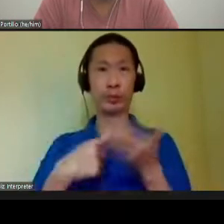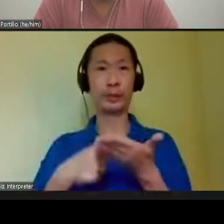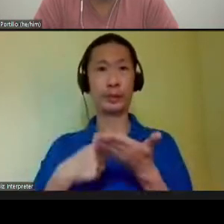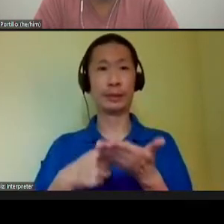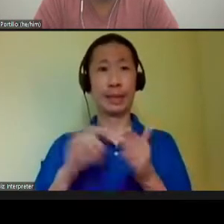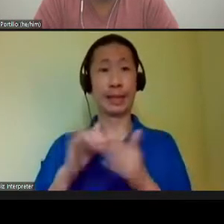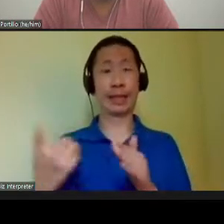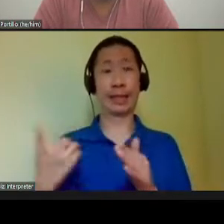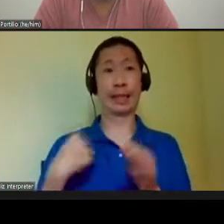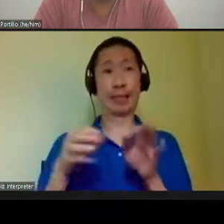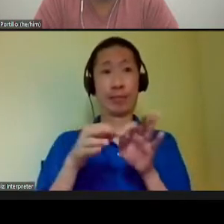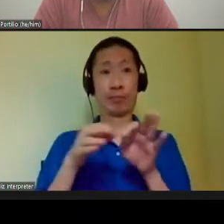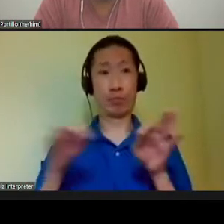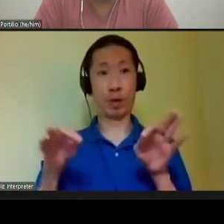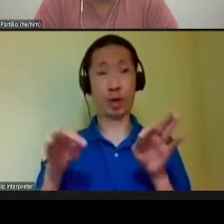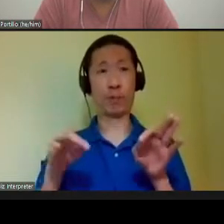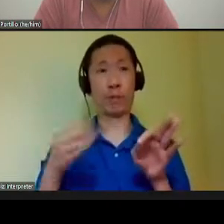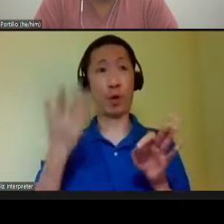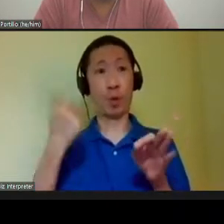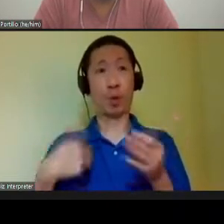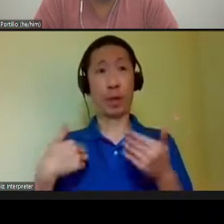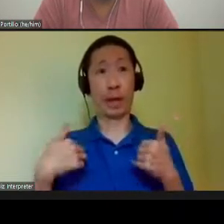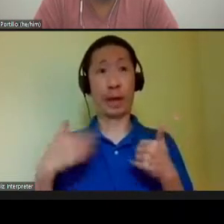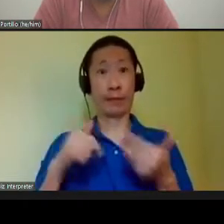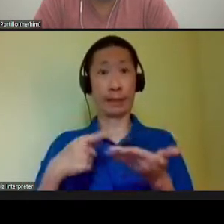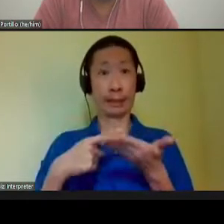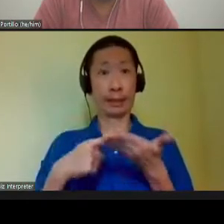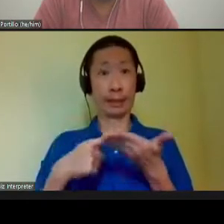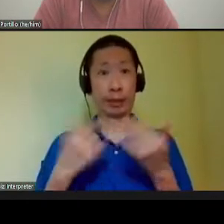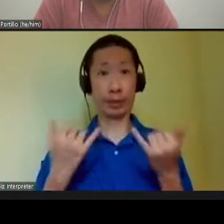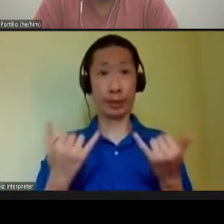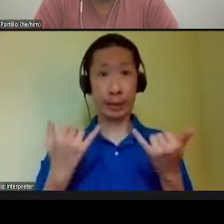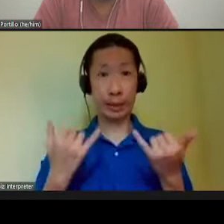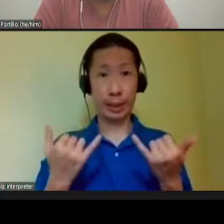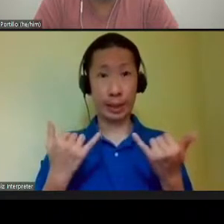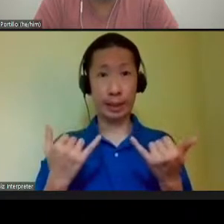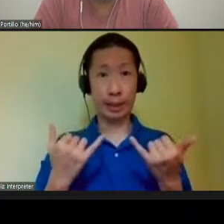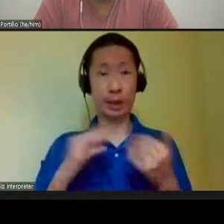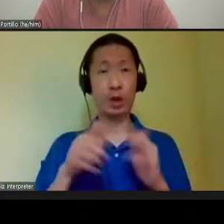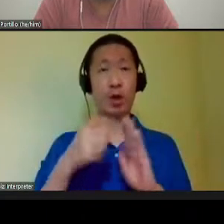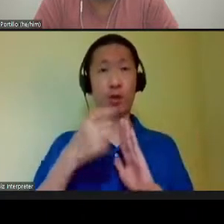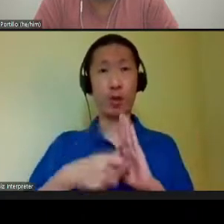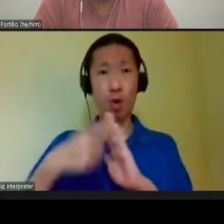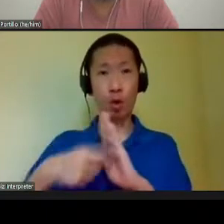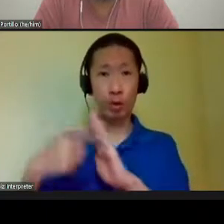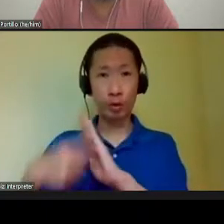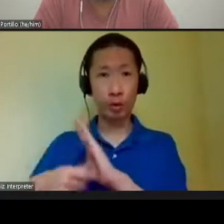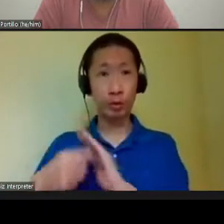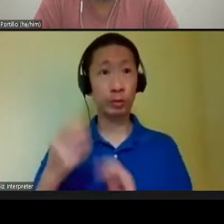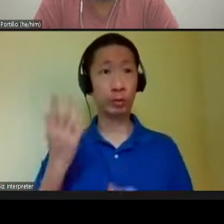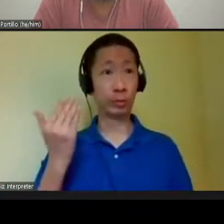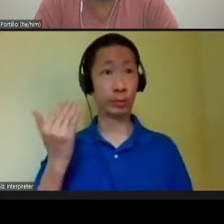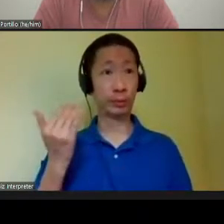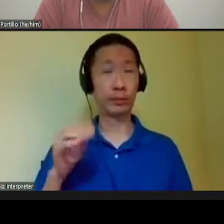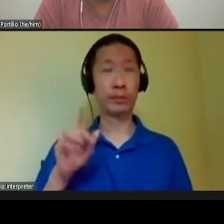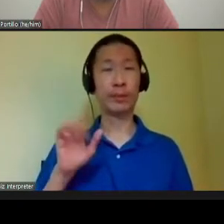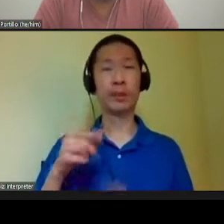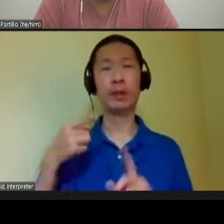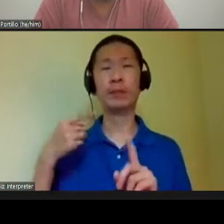prompt and the reason that we're having these discussions today and all the articles is that element